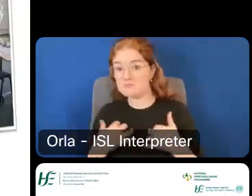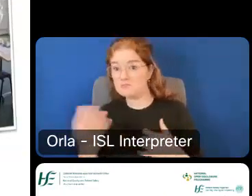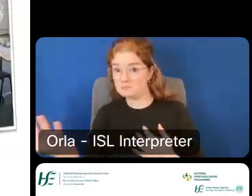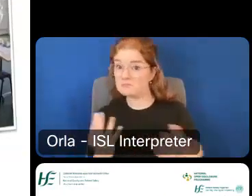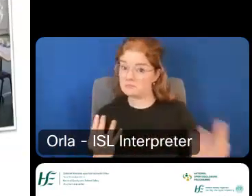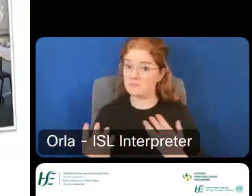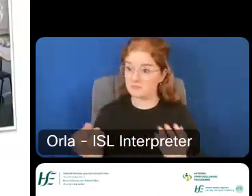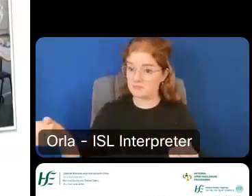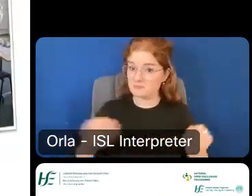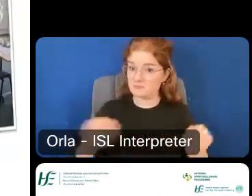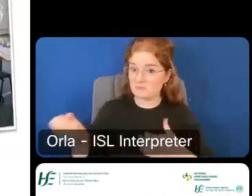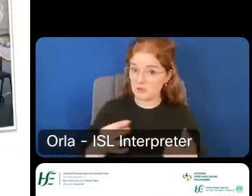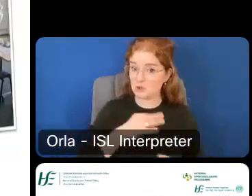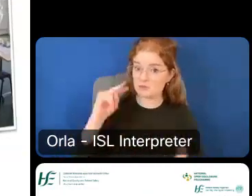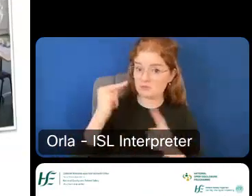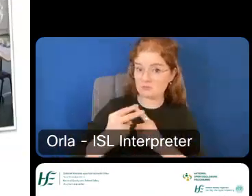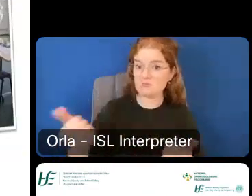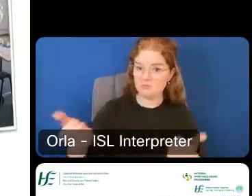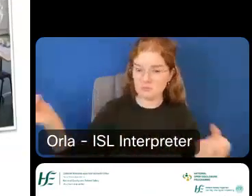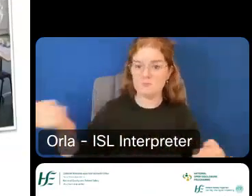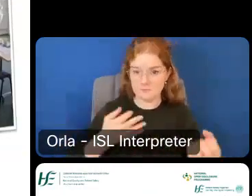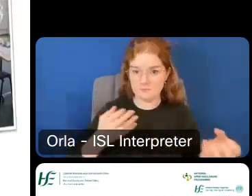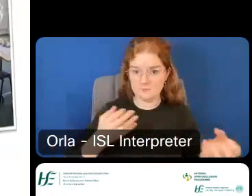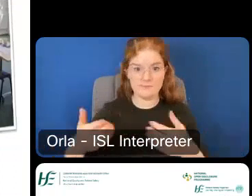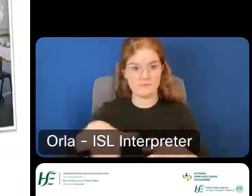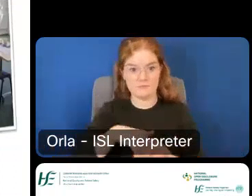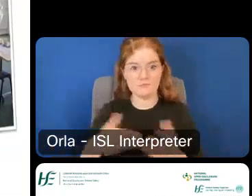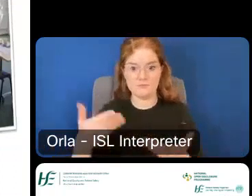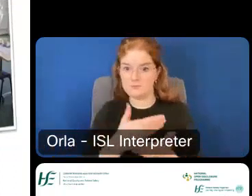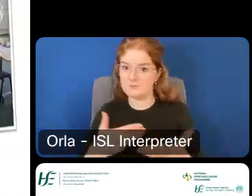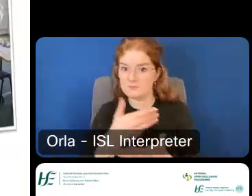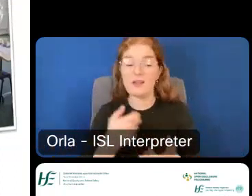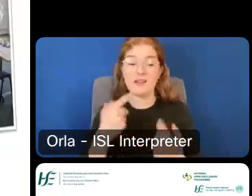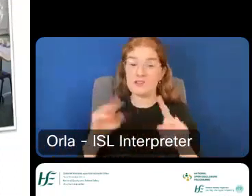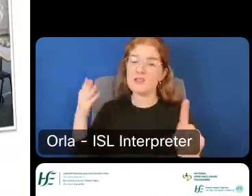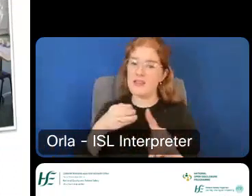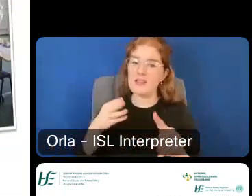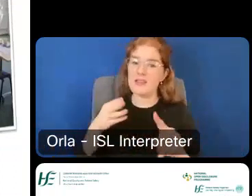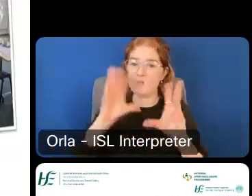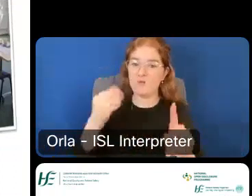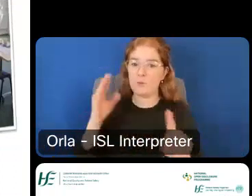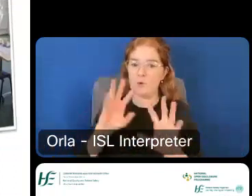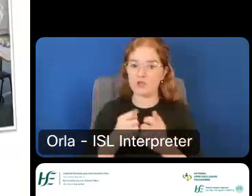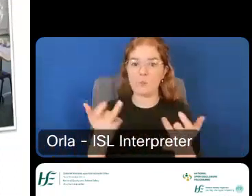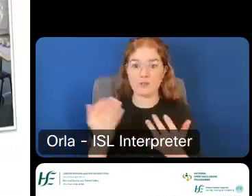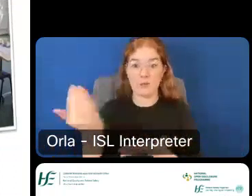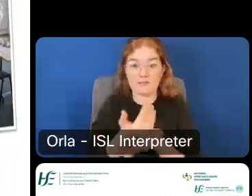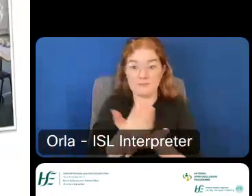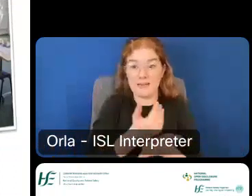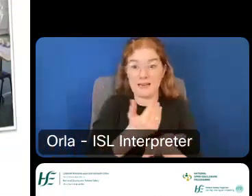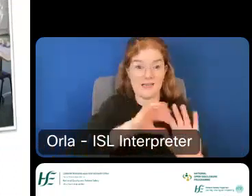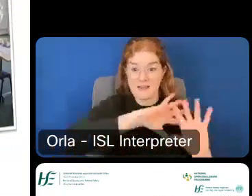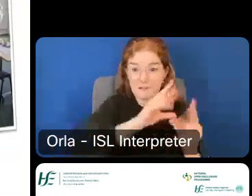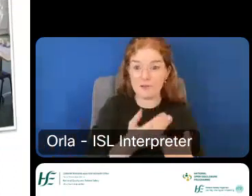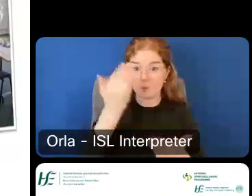some really good insight and some value to our thinking. And the goal of that workshop really was to take what had come